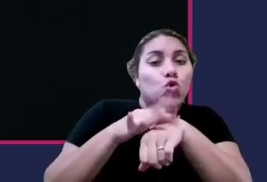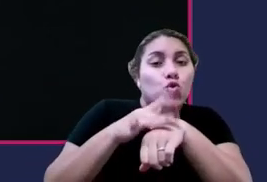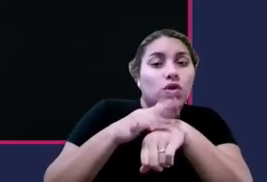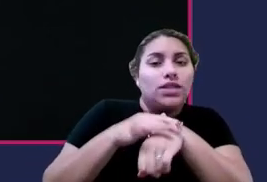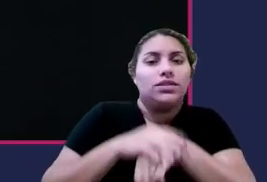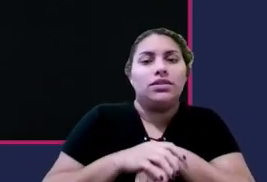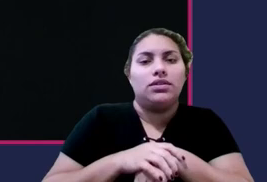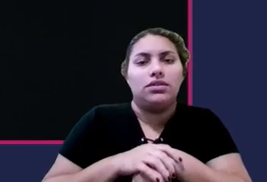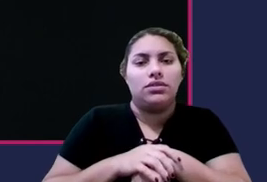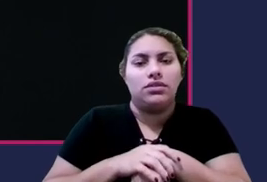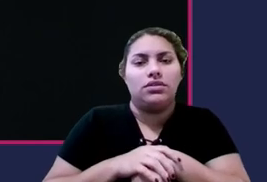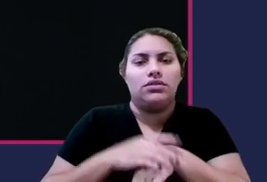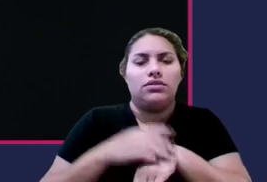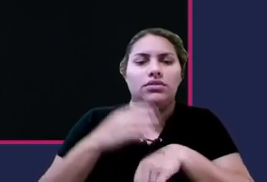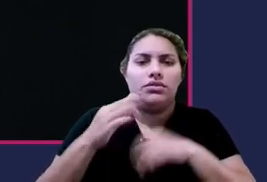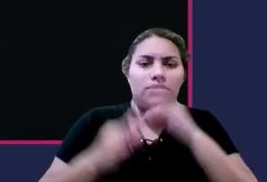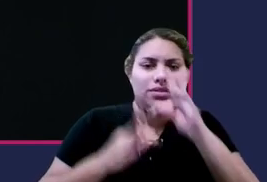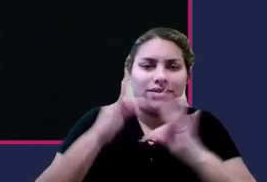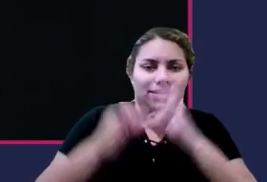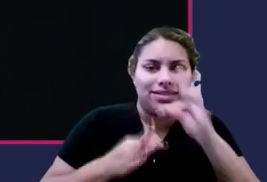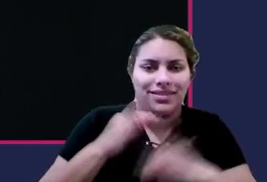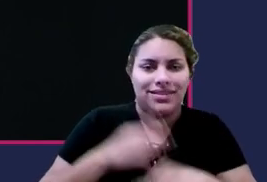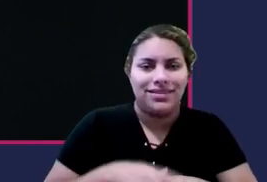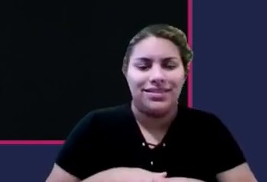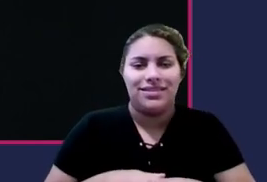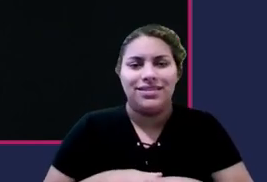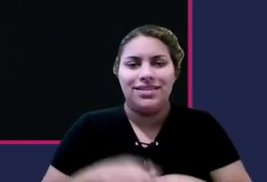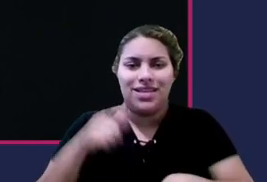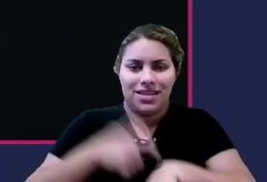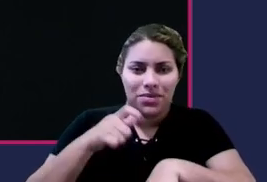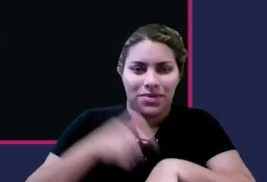Once the disease are being discussed,